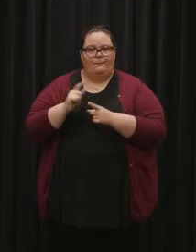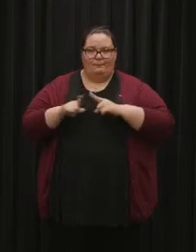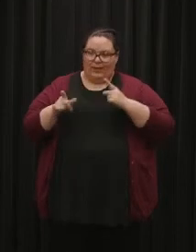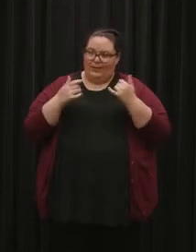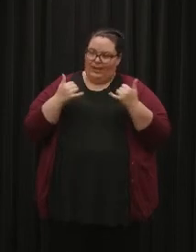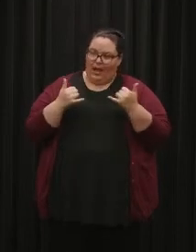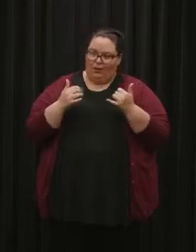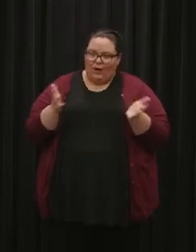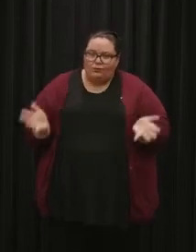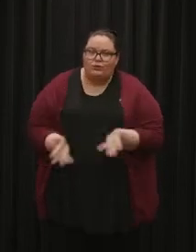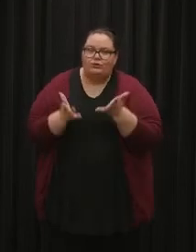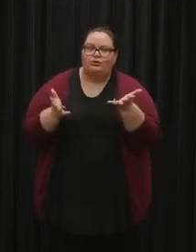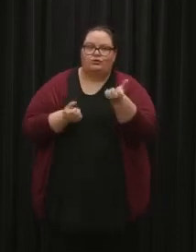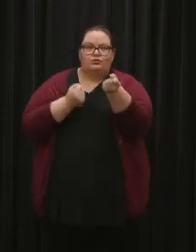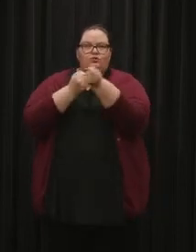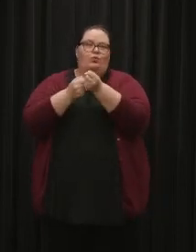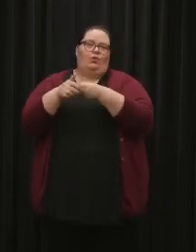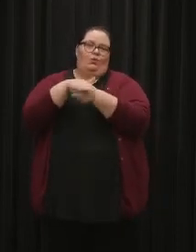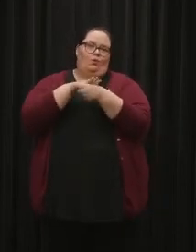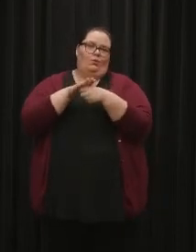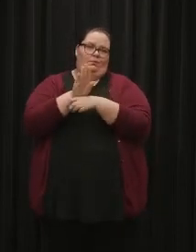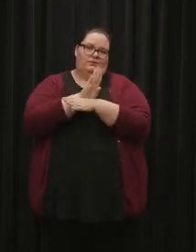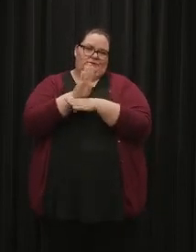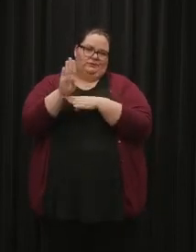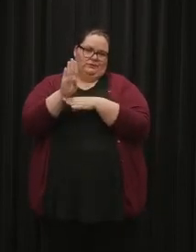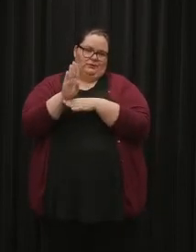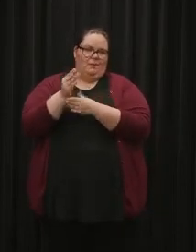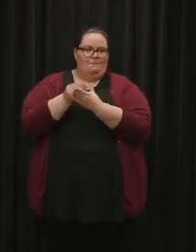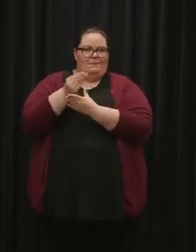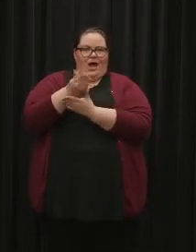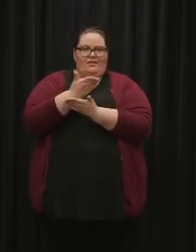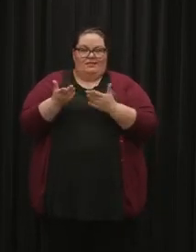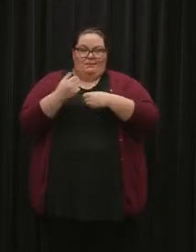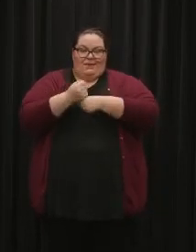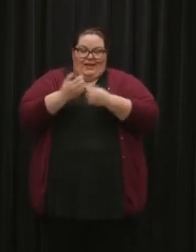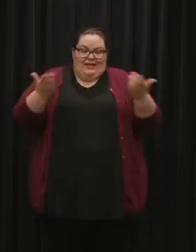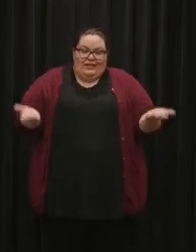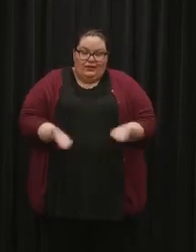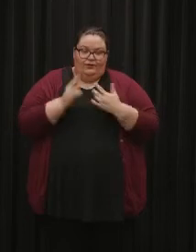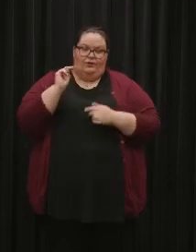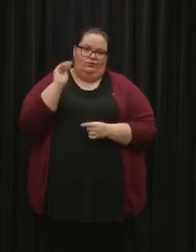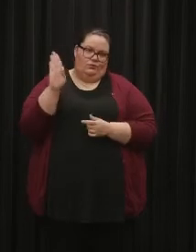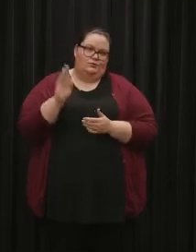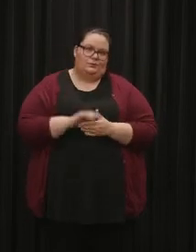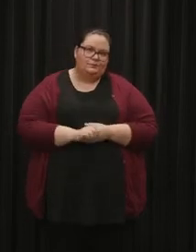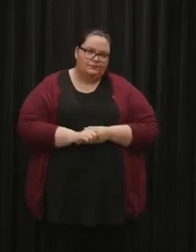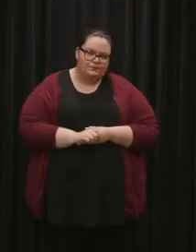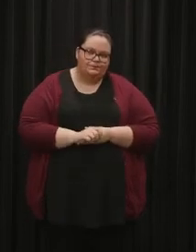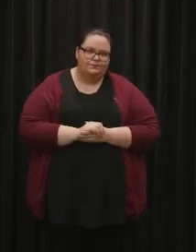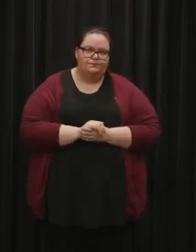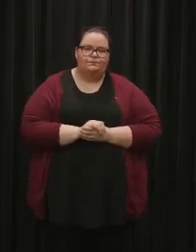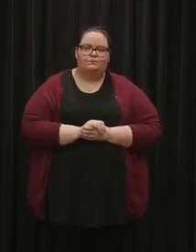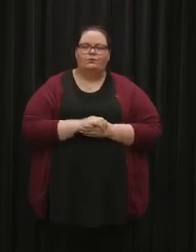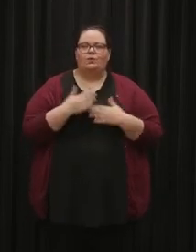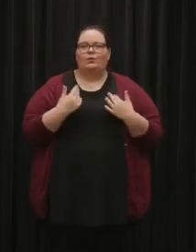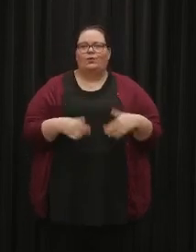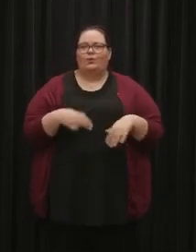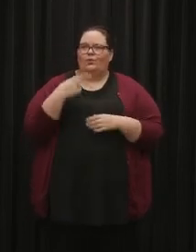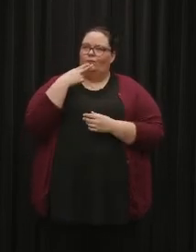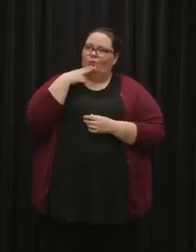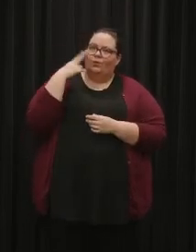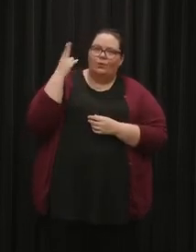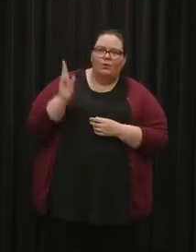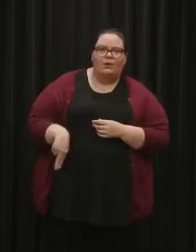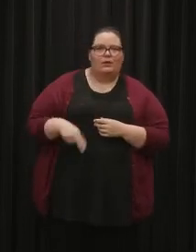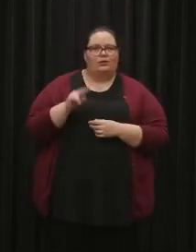to support businesses in our community by purchasing New Brunswick-made gifts. We are so fortunate to live in a